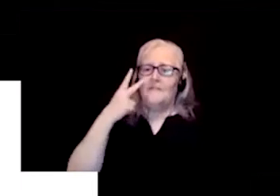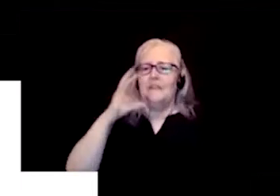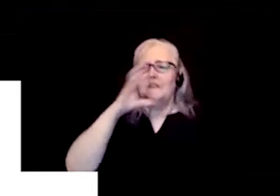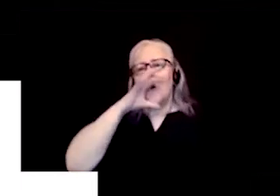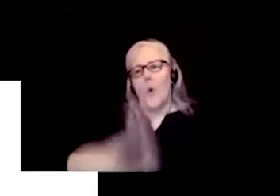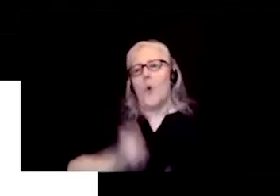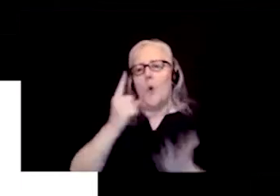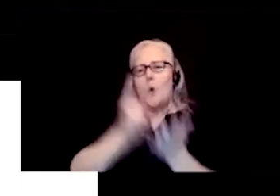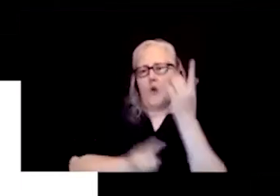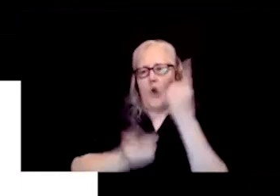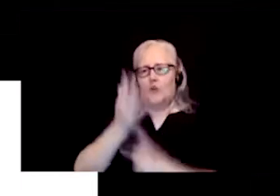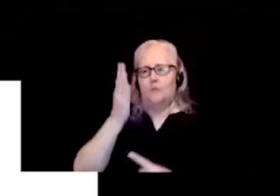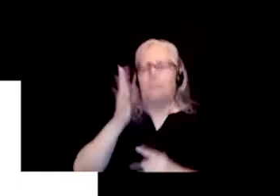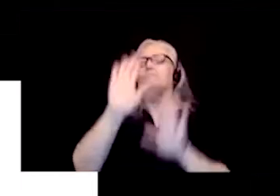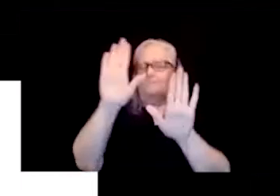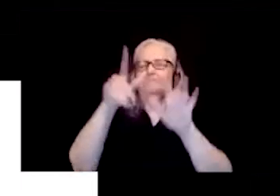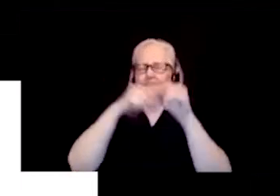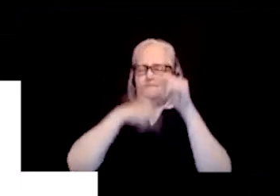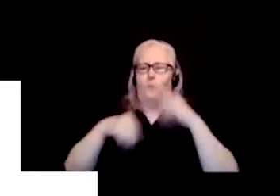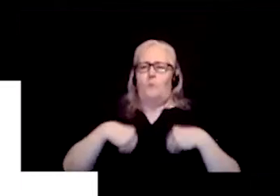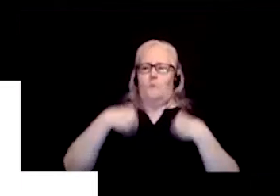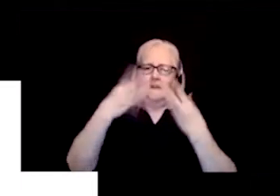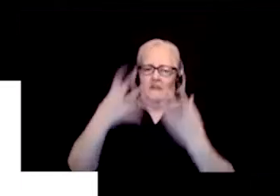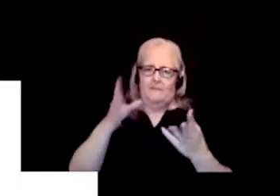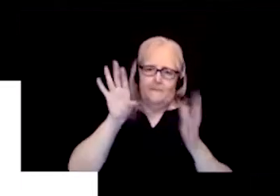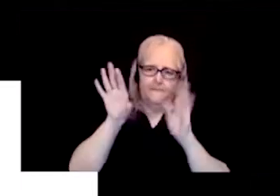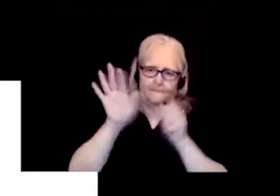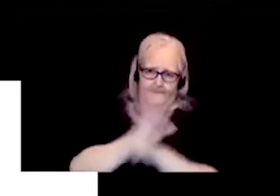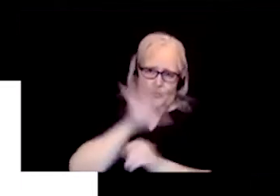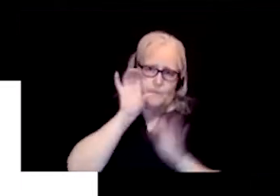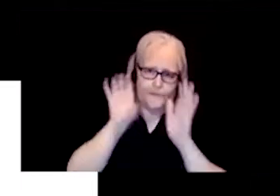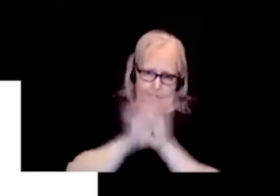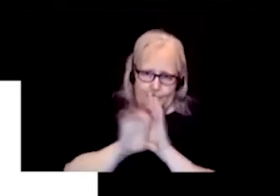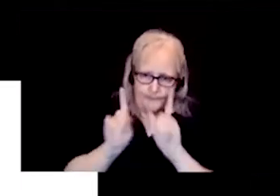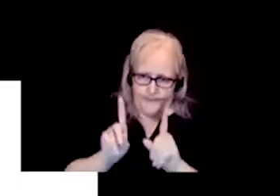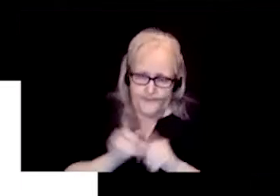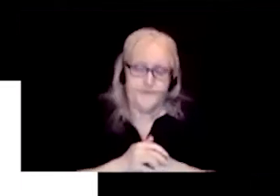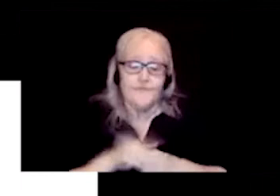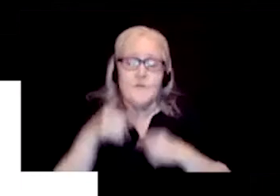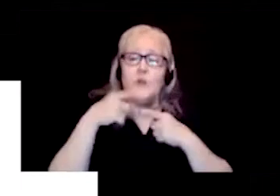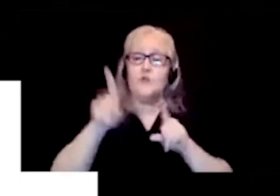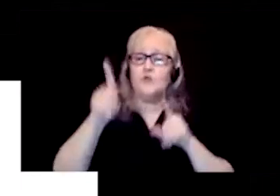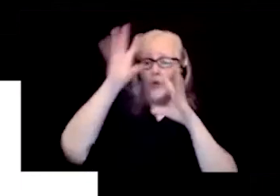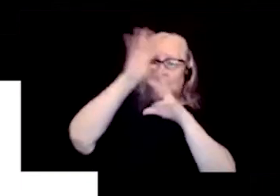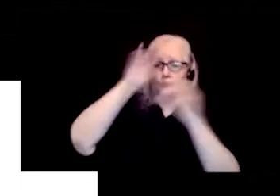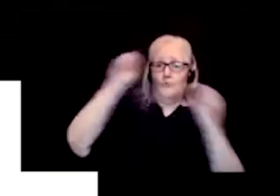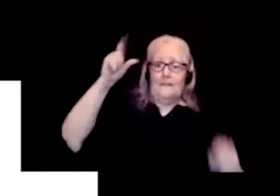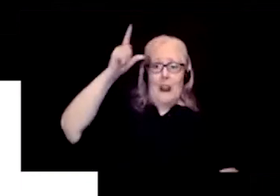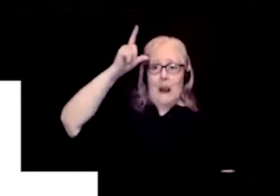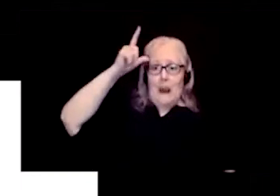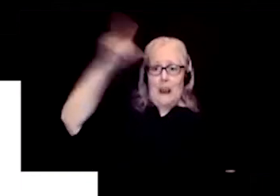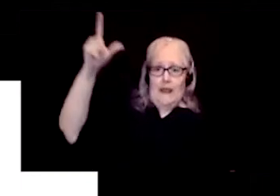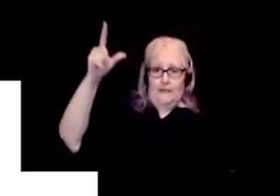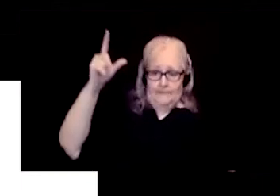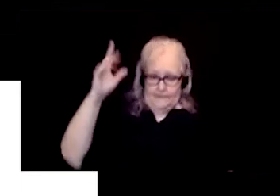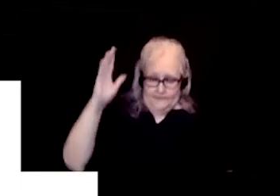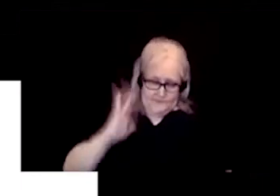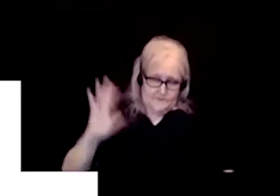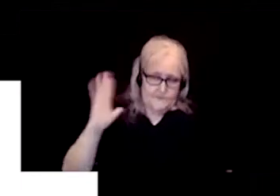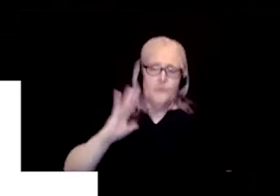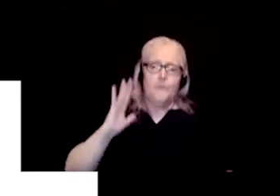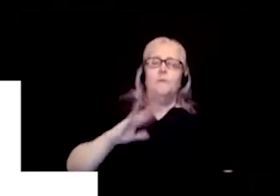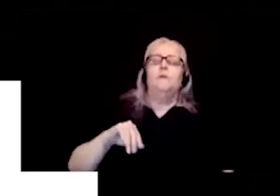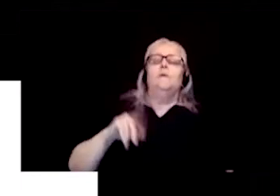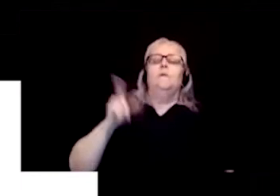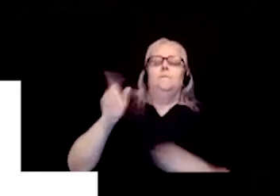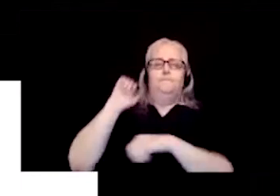it in perspective again. We know that initially during President Abraham Lincoln's time, when they had enacted the